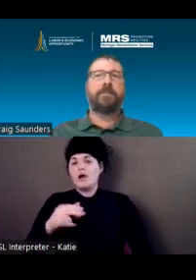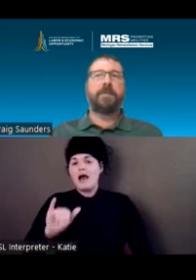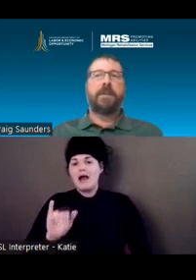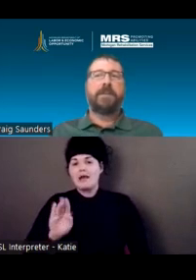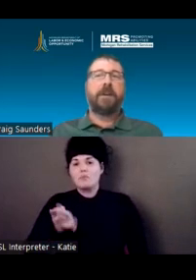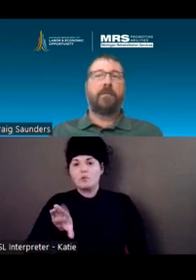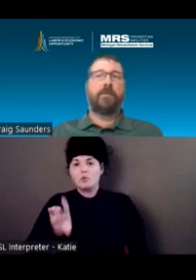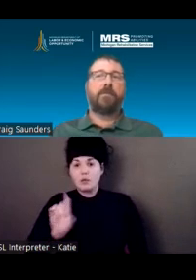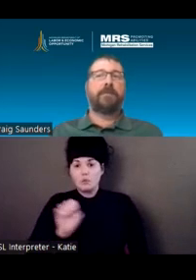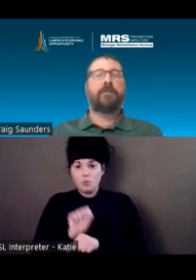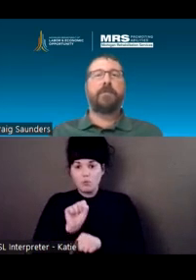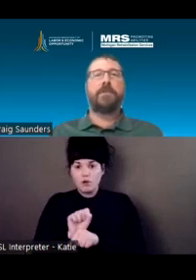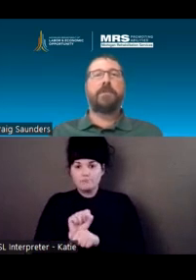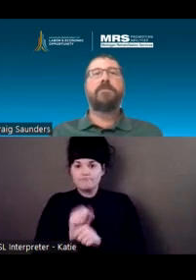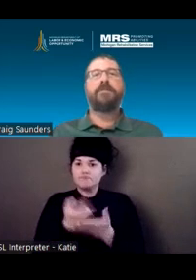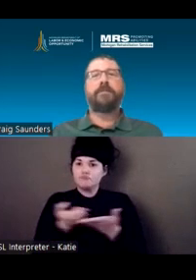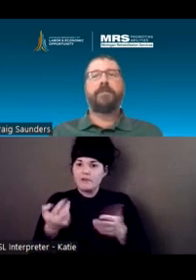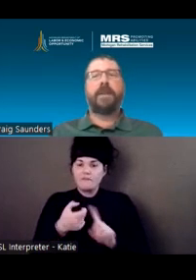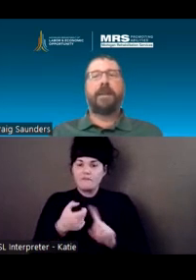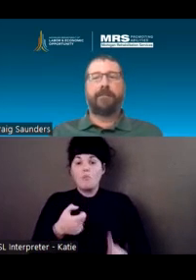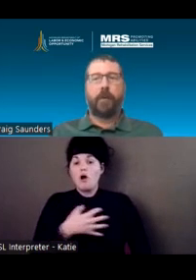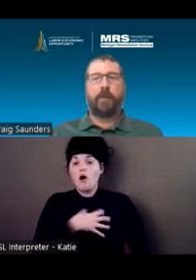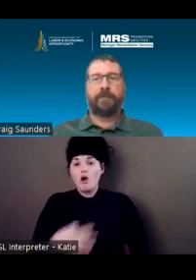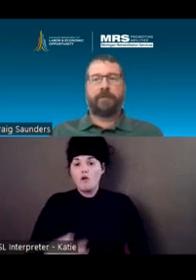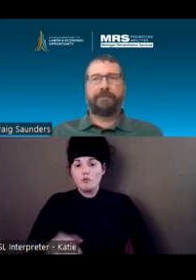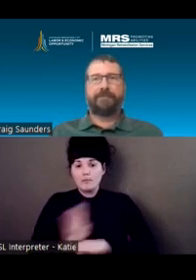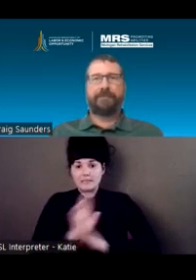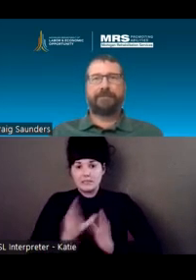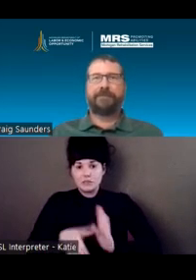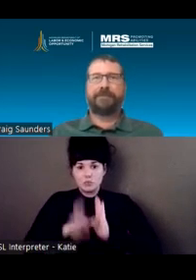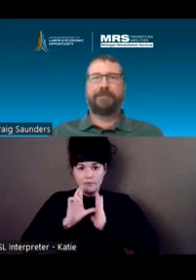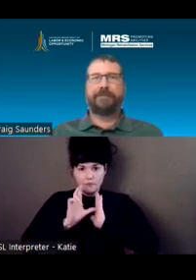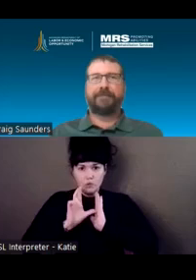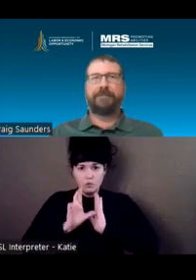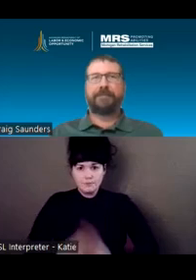as the Harvard Business Review and Forbes.